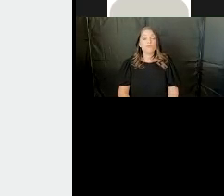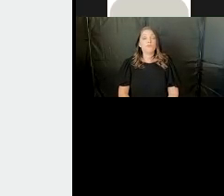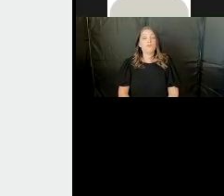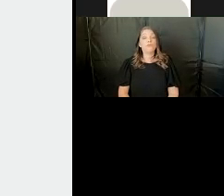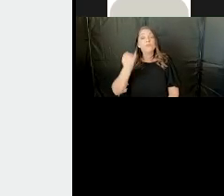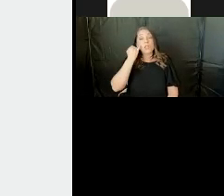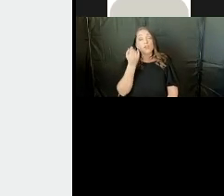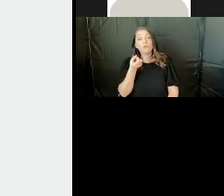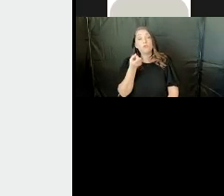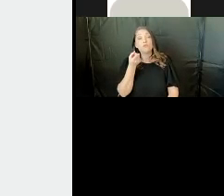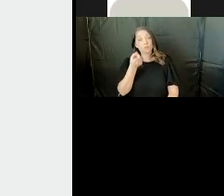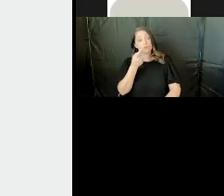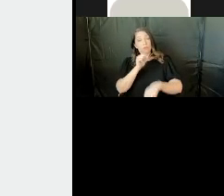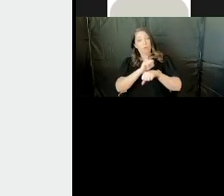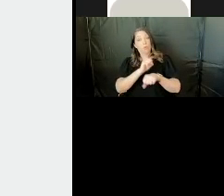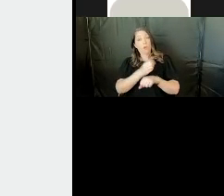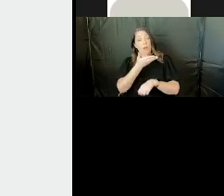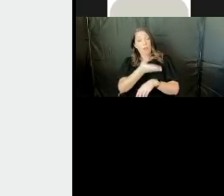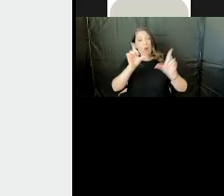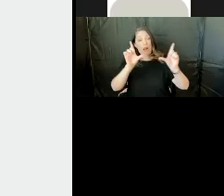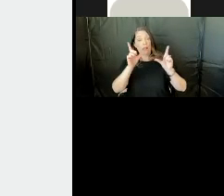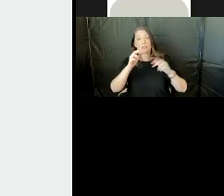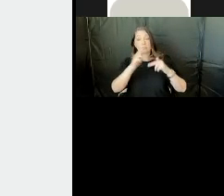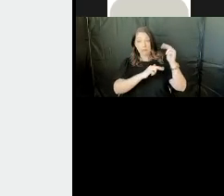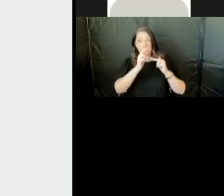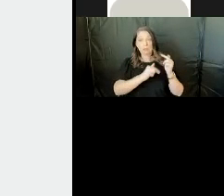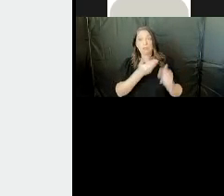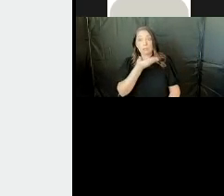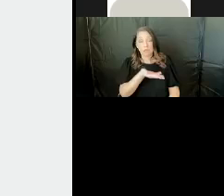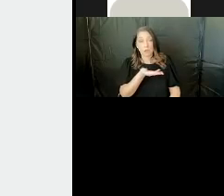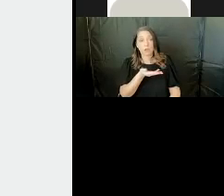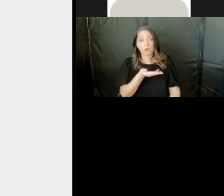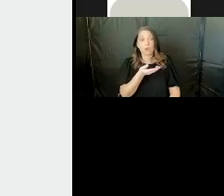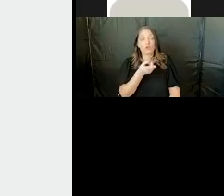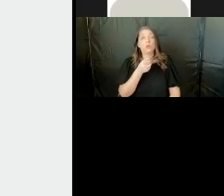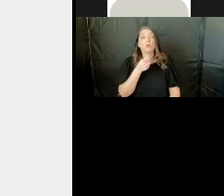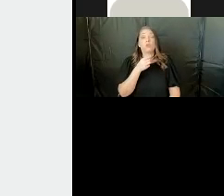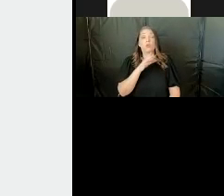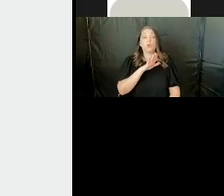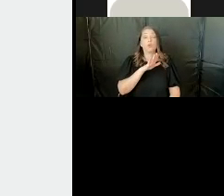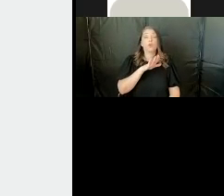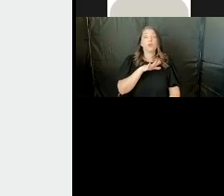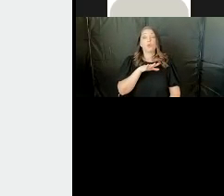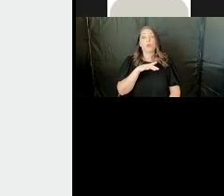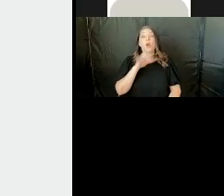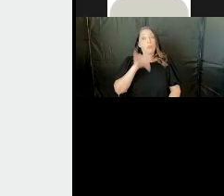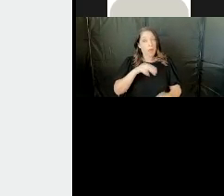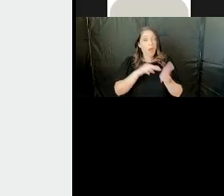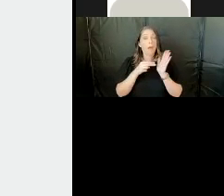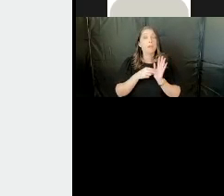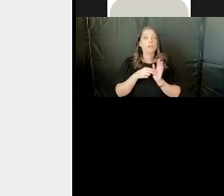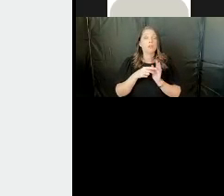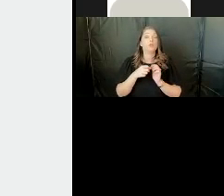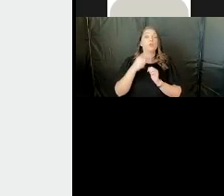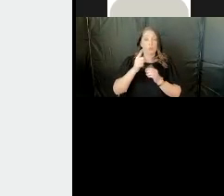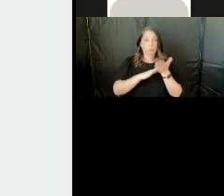If you're an employee of a licensed facility, your employment position falls within the definition of the